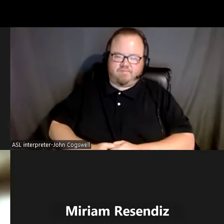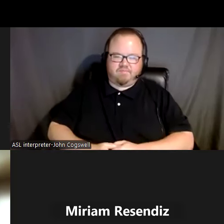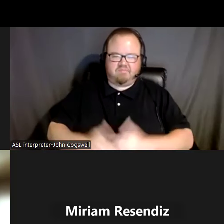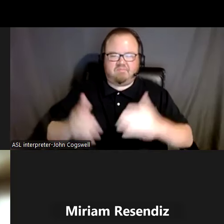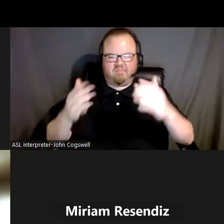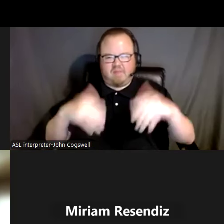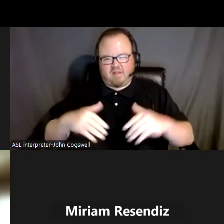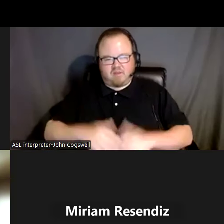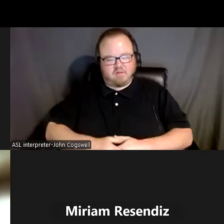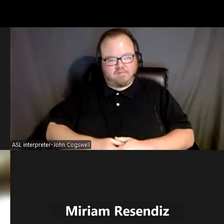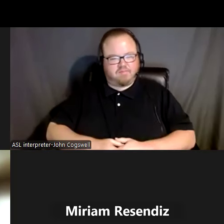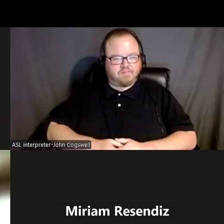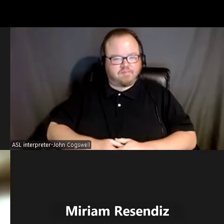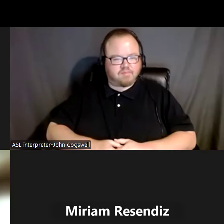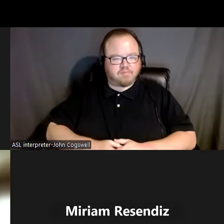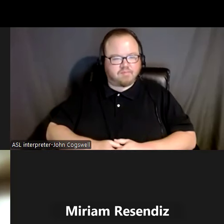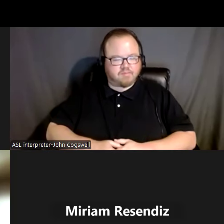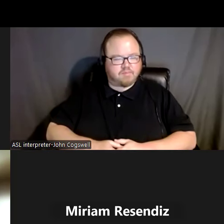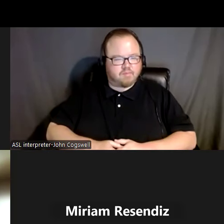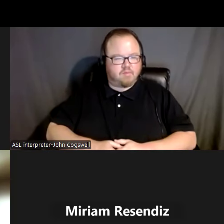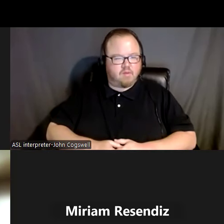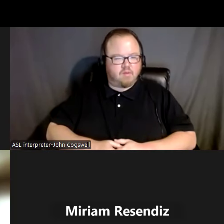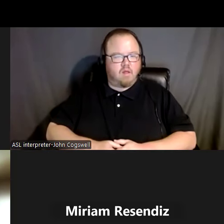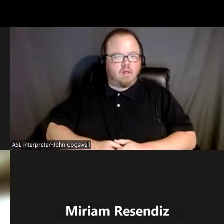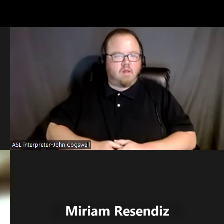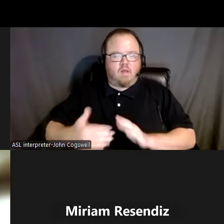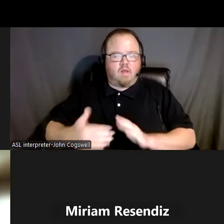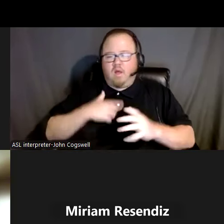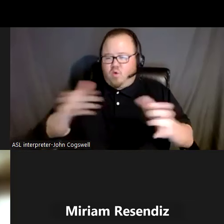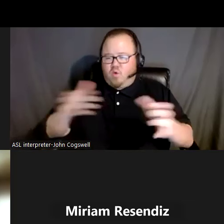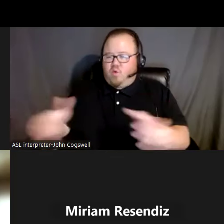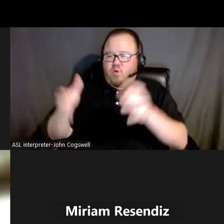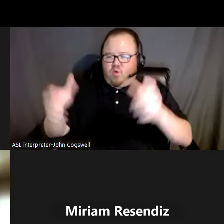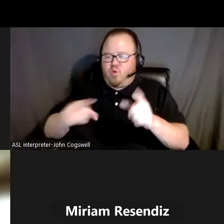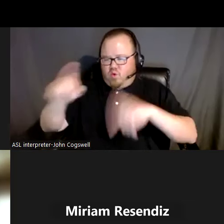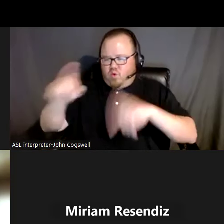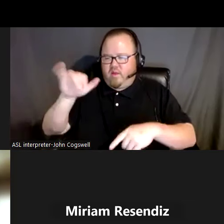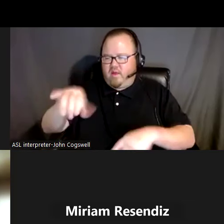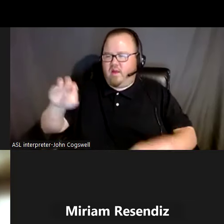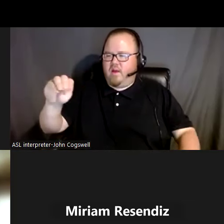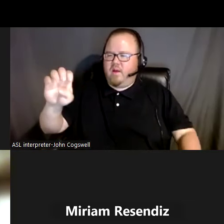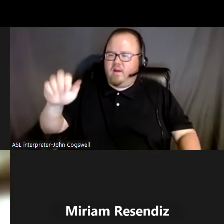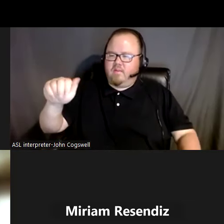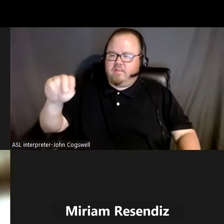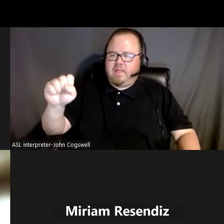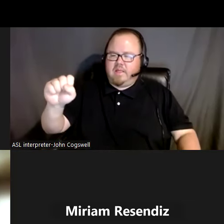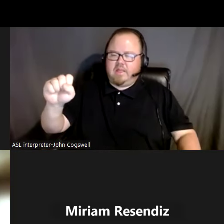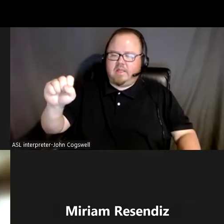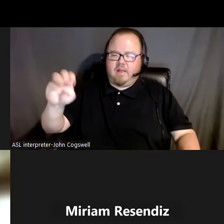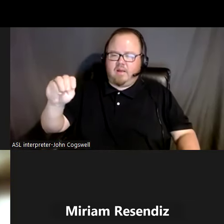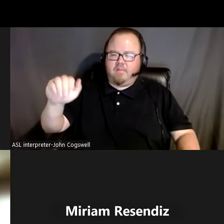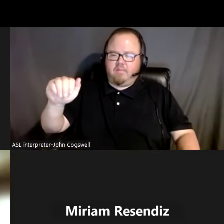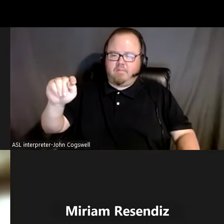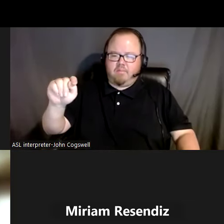on to, um, again, I would really encourage you to go to that meansmatters.org